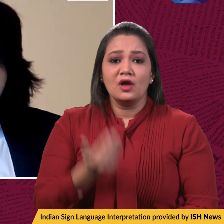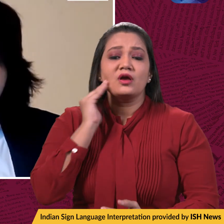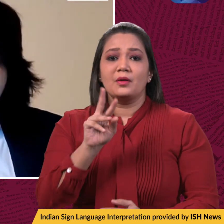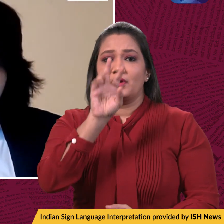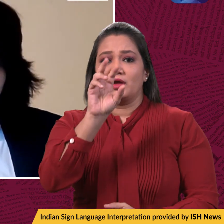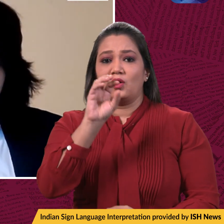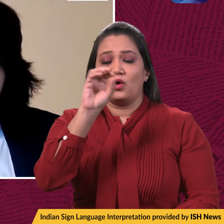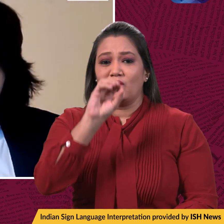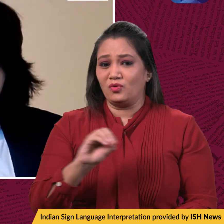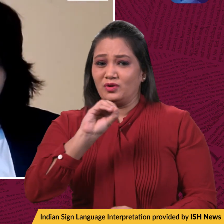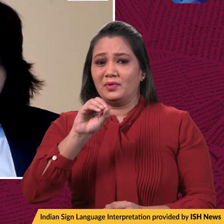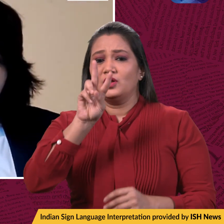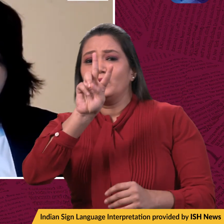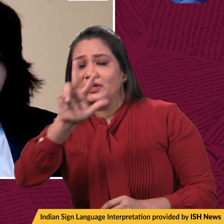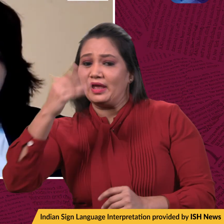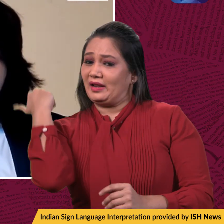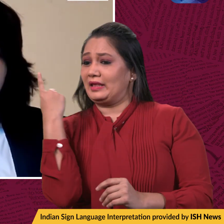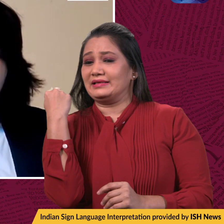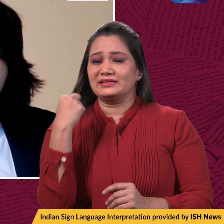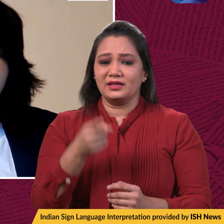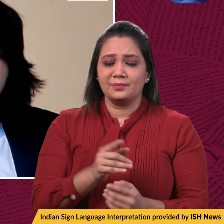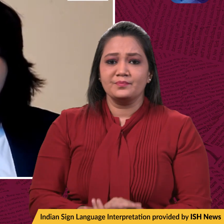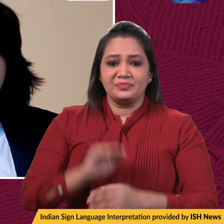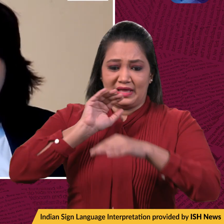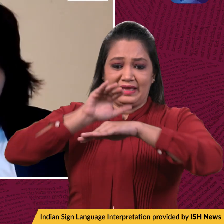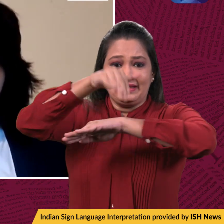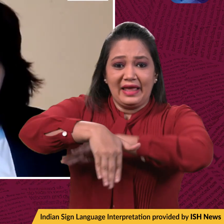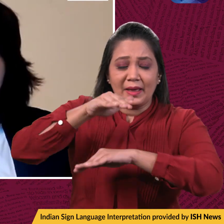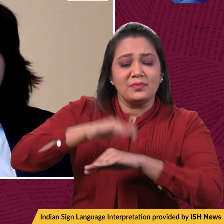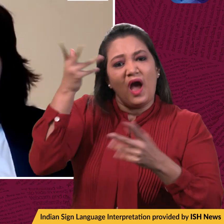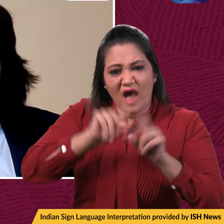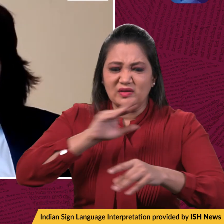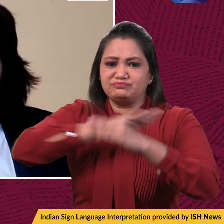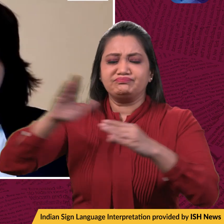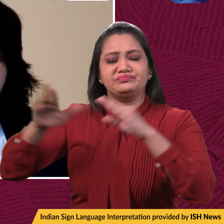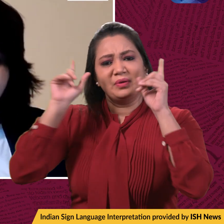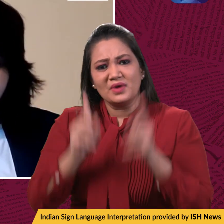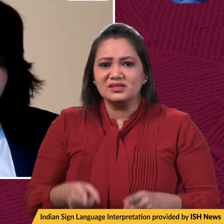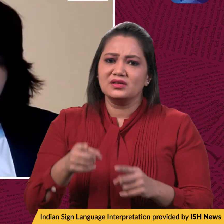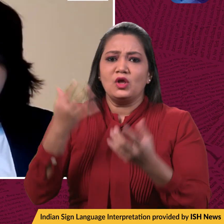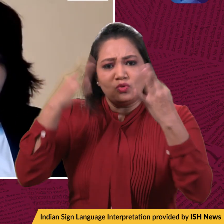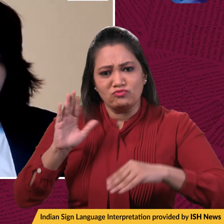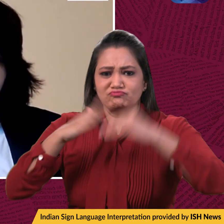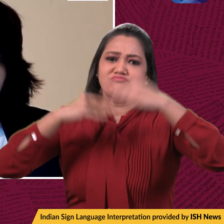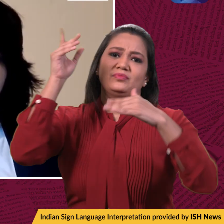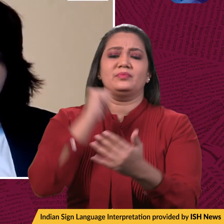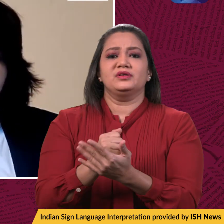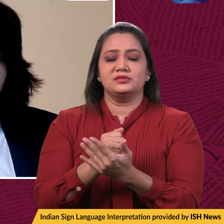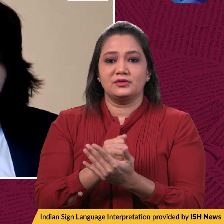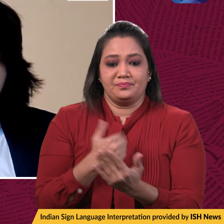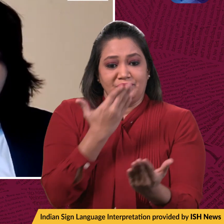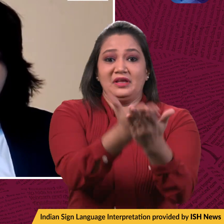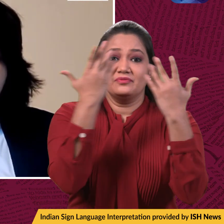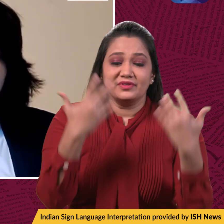October 28, which is yesterday, saying that the dam must be decommissioned and new dam be built. Now, in its submission,